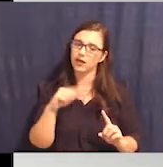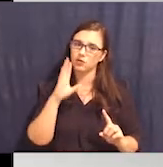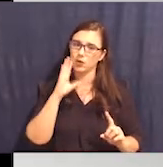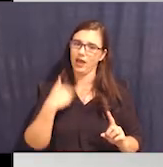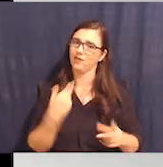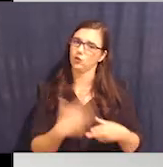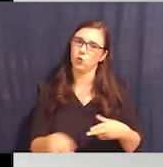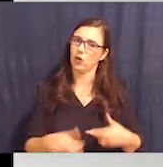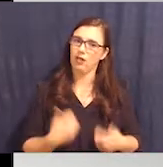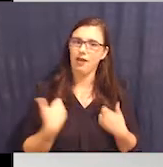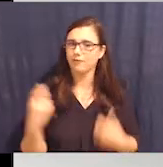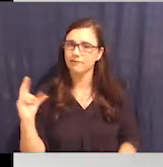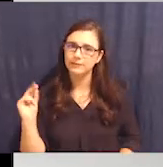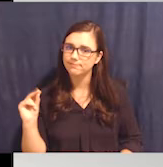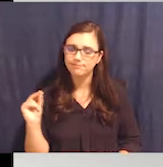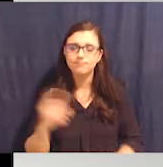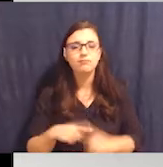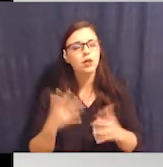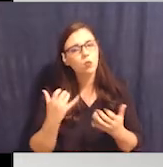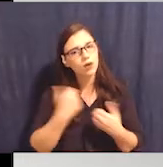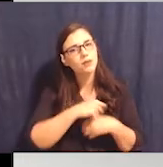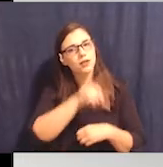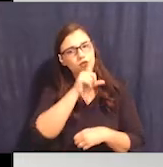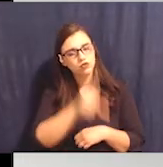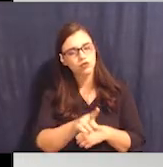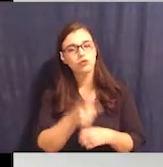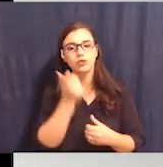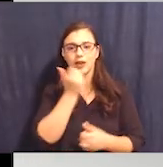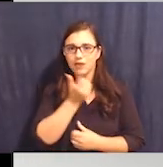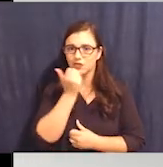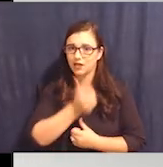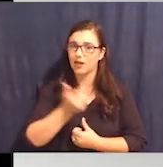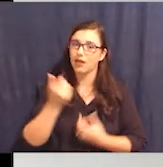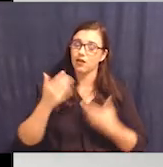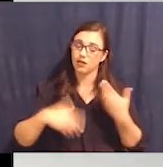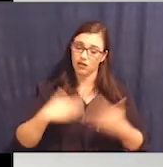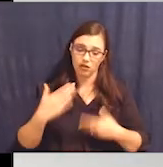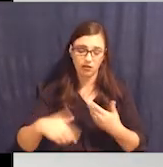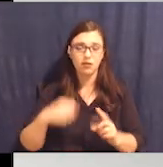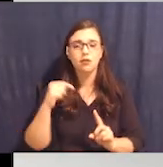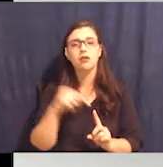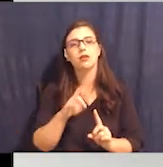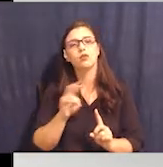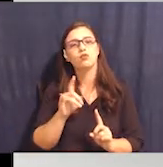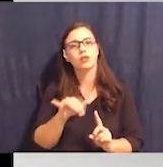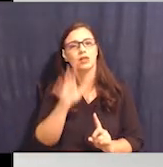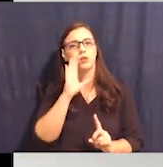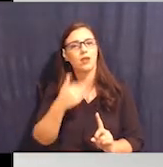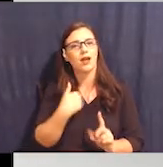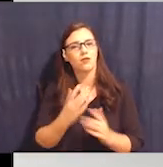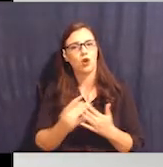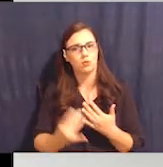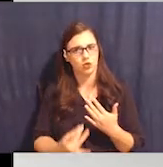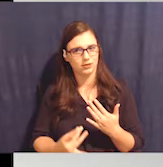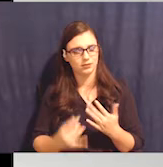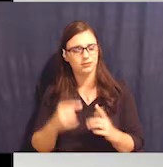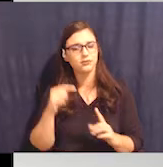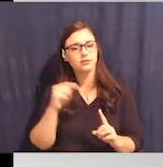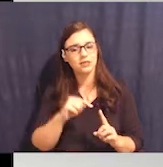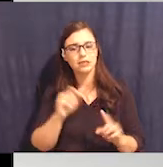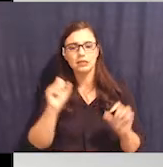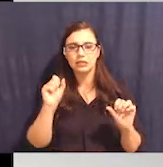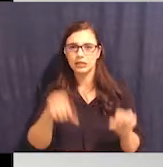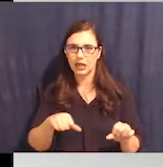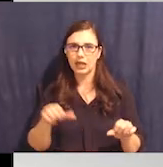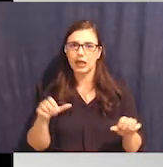he will have a shortened life, but I wanted him to make sure that every day that went by, he'd have options, he'd be